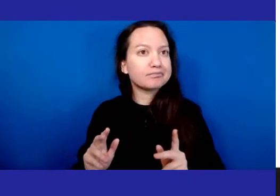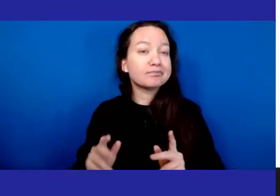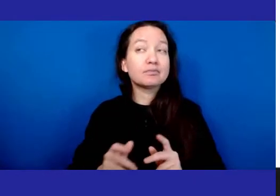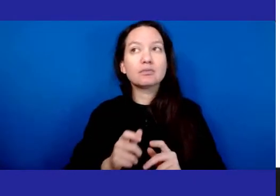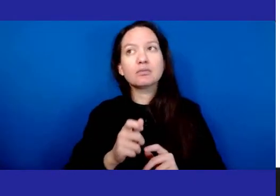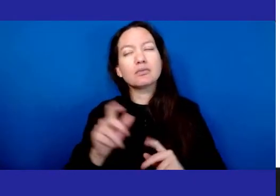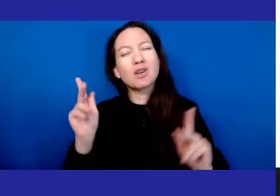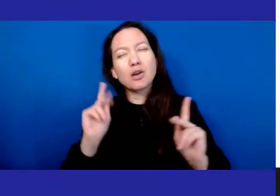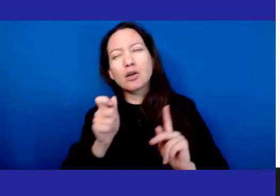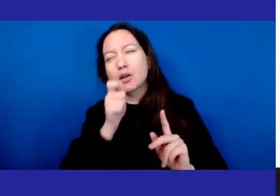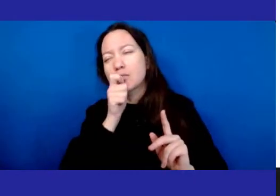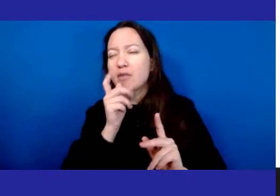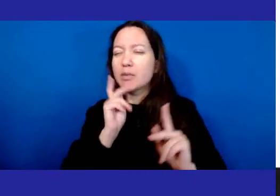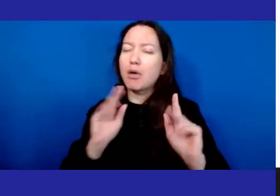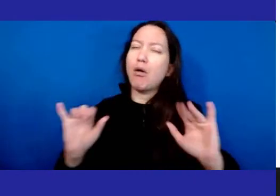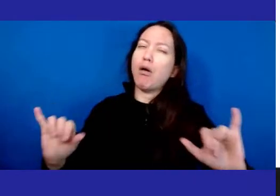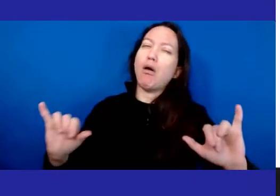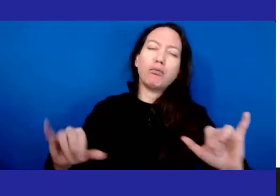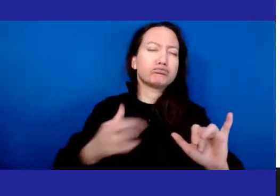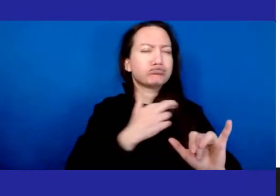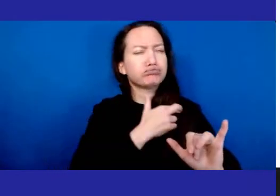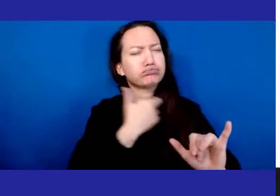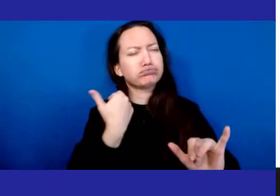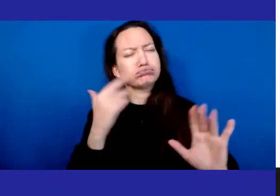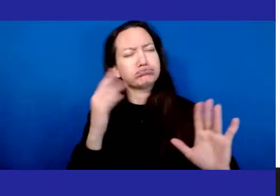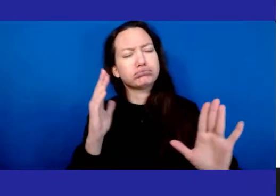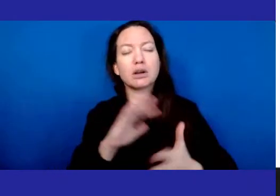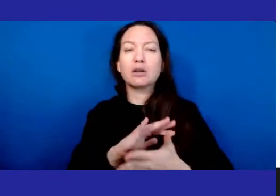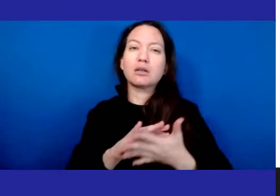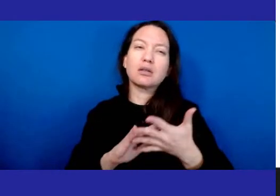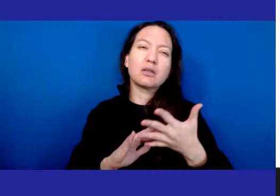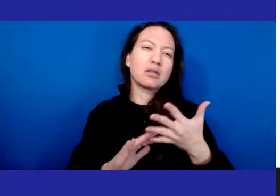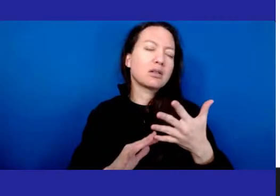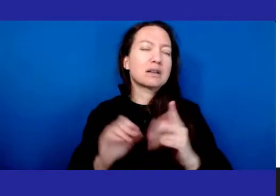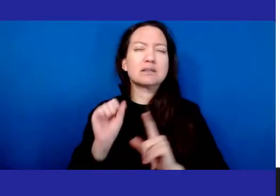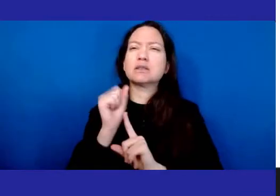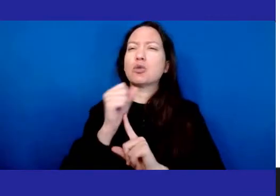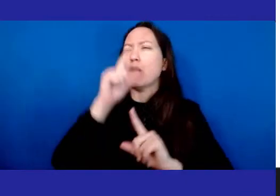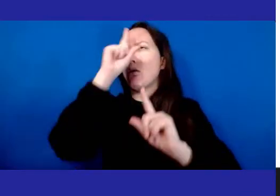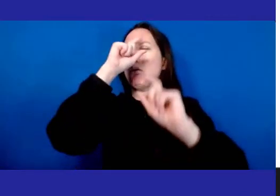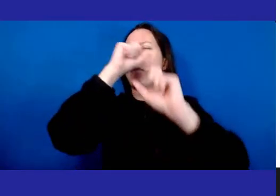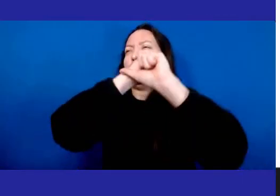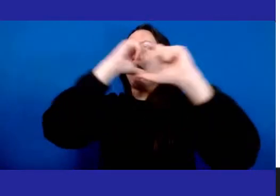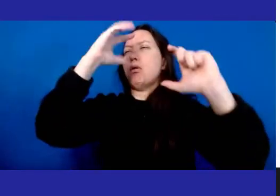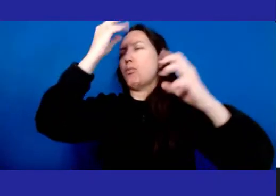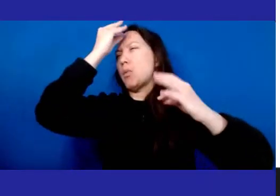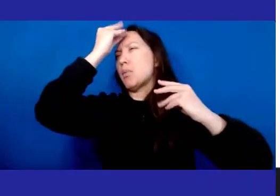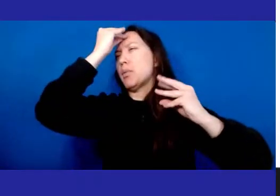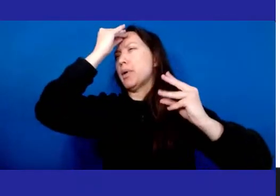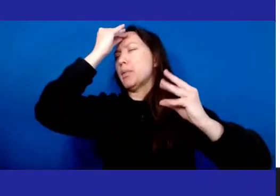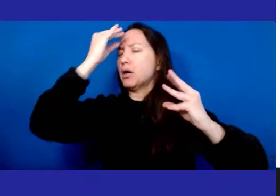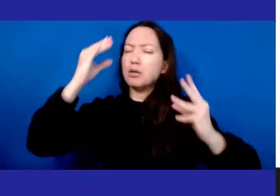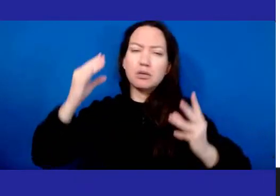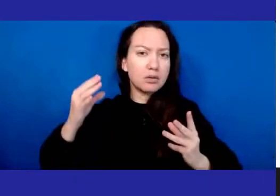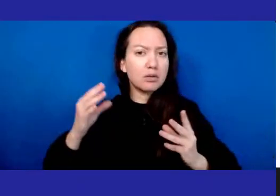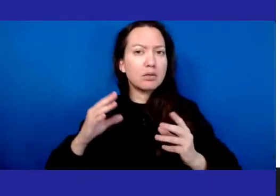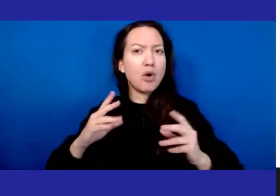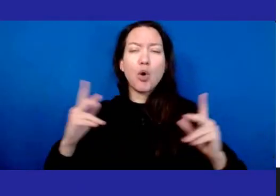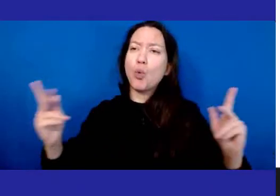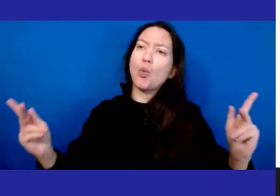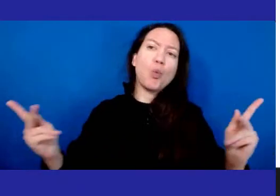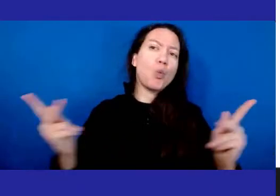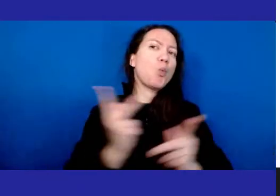people, oh, there's a risk. And, you know, people have all sorts of scenarios in their mind about the worst